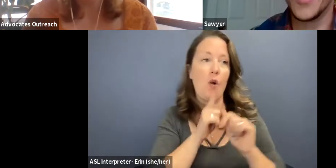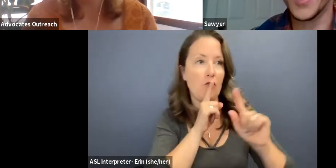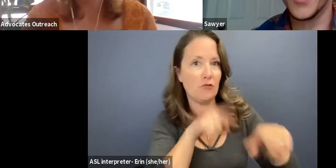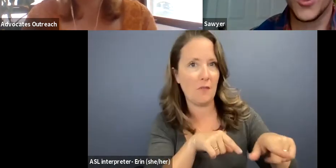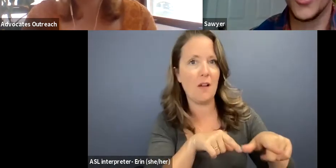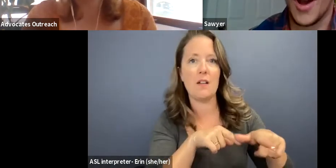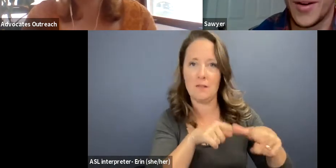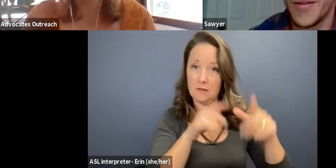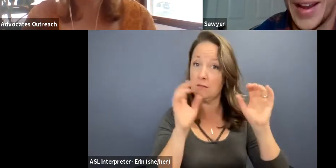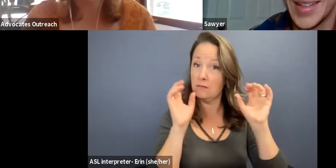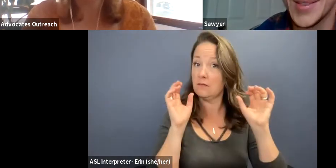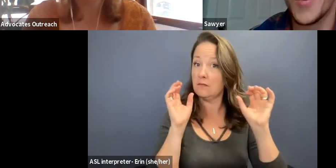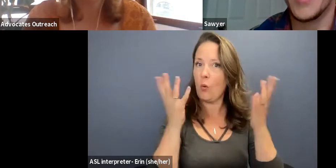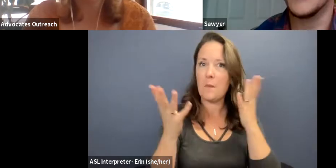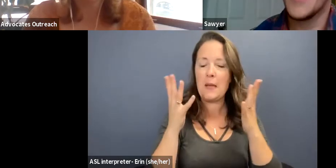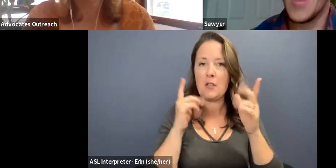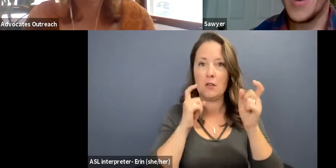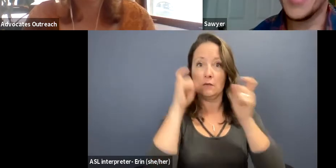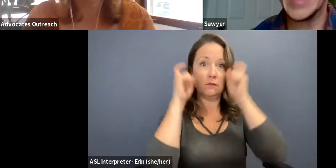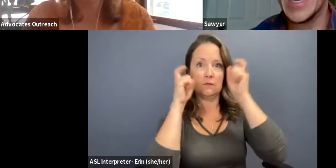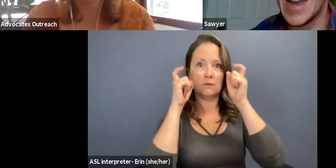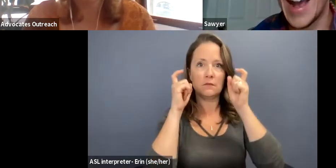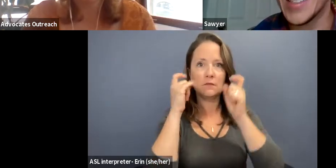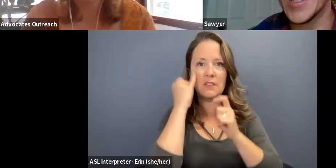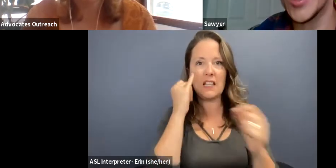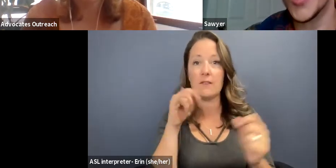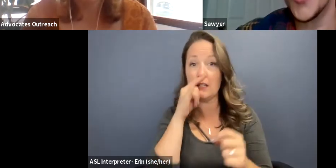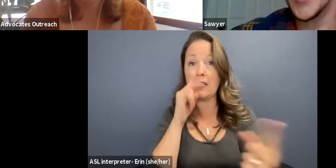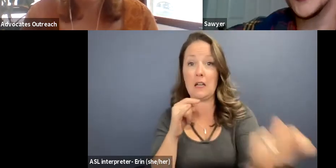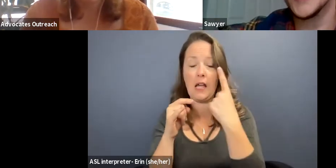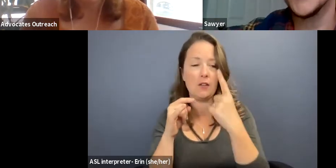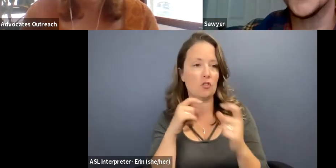Yeah, so I'm seeing respect and boundaries.